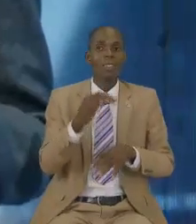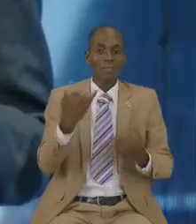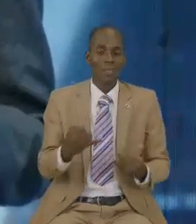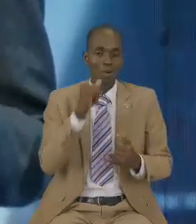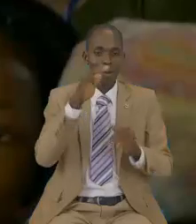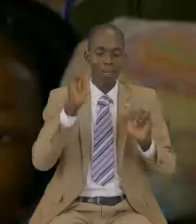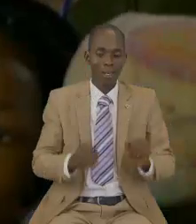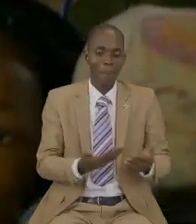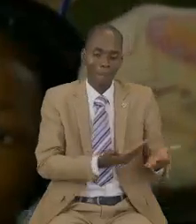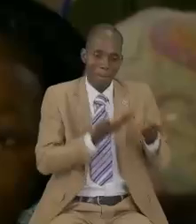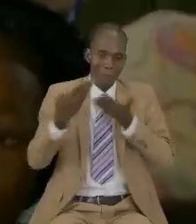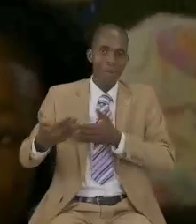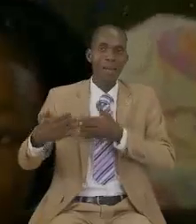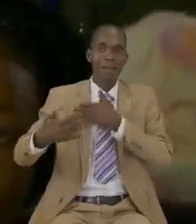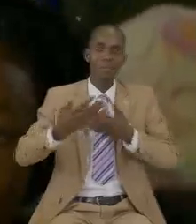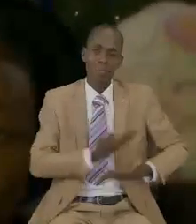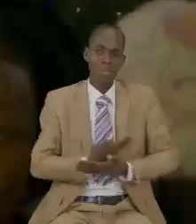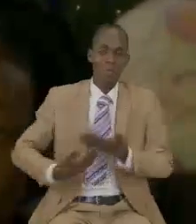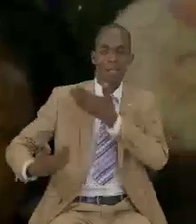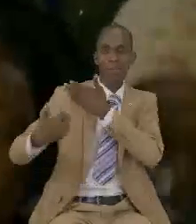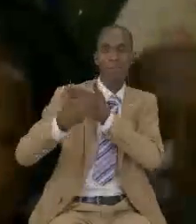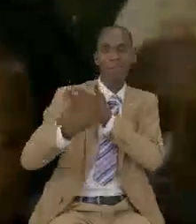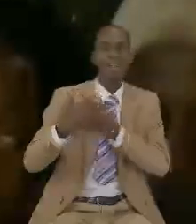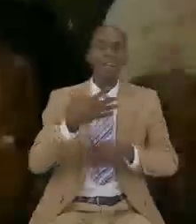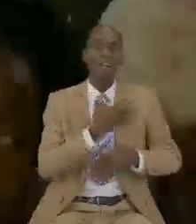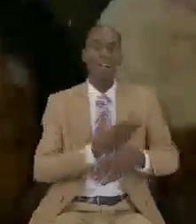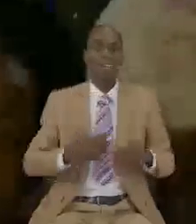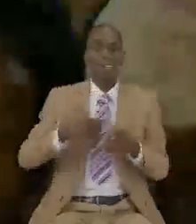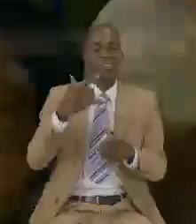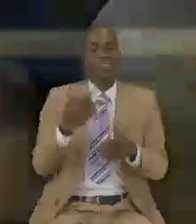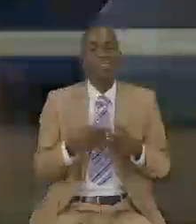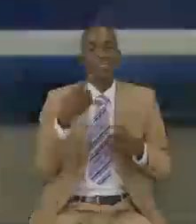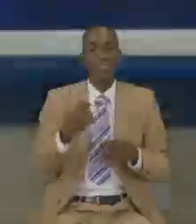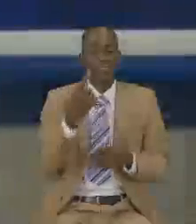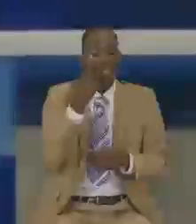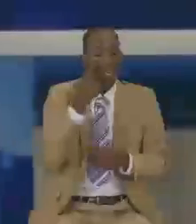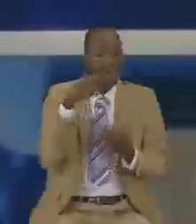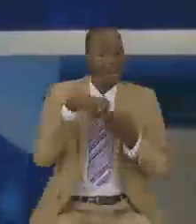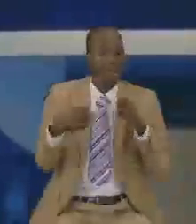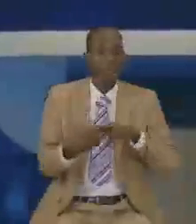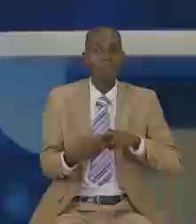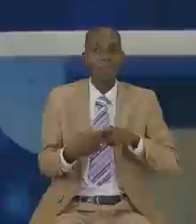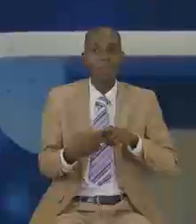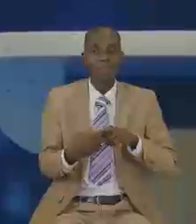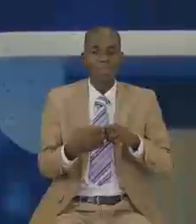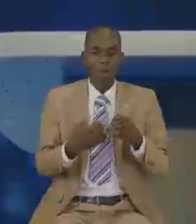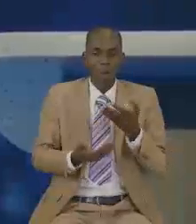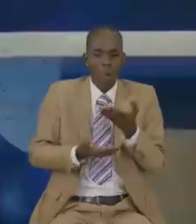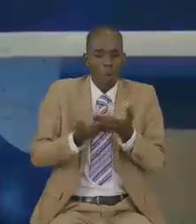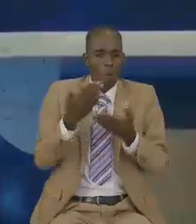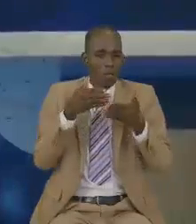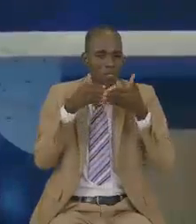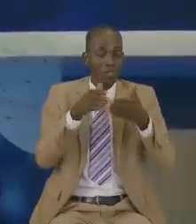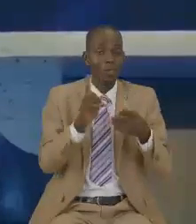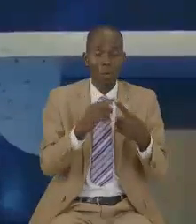her baby. And then the glaucoma leading to blindness, the